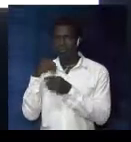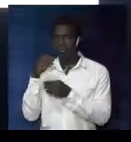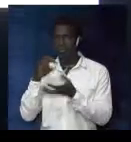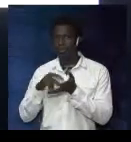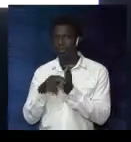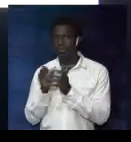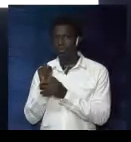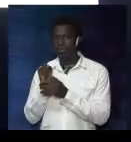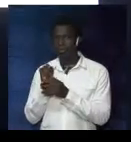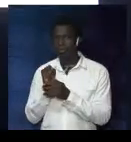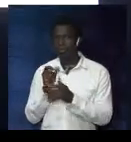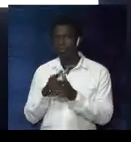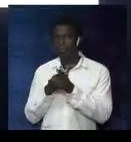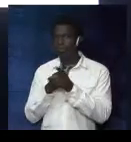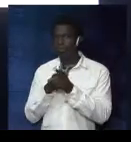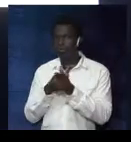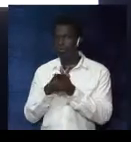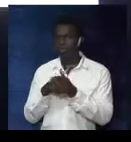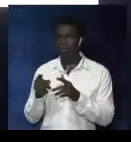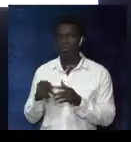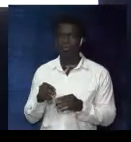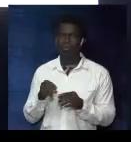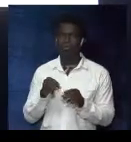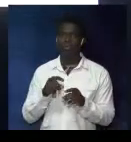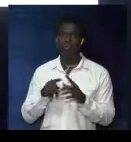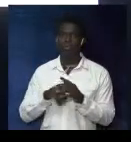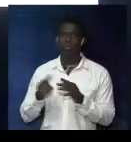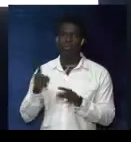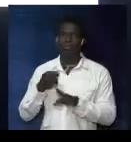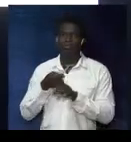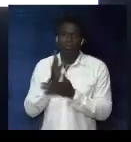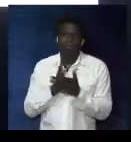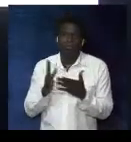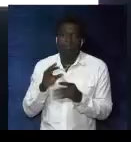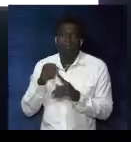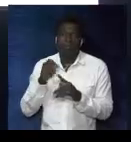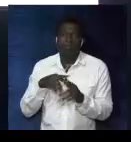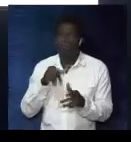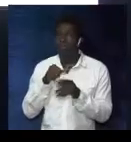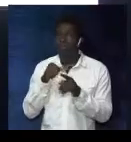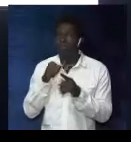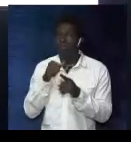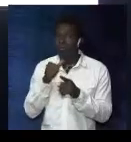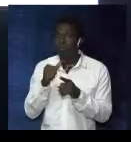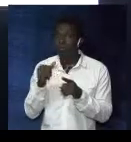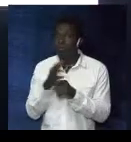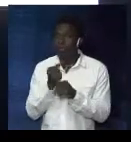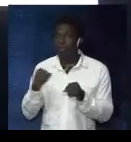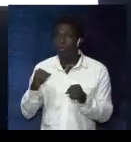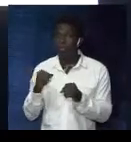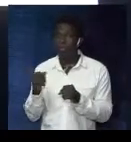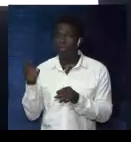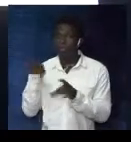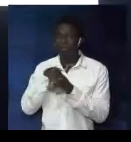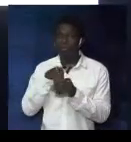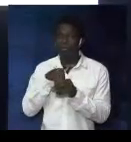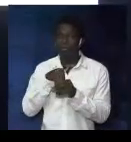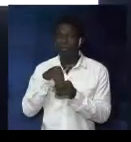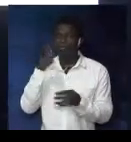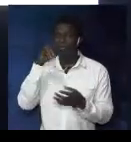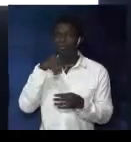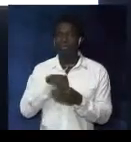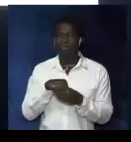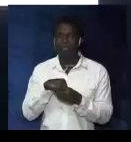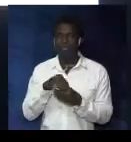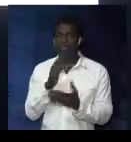Chicken out means running away from something or not getting involved in something as a